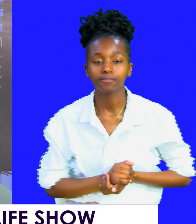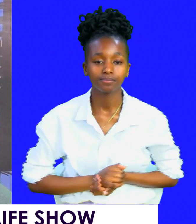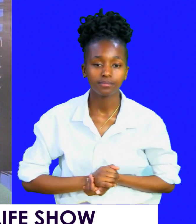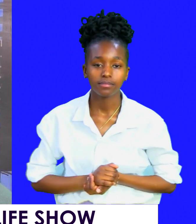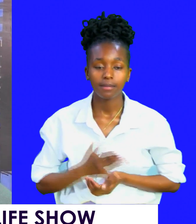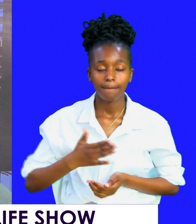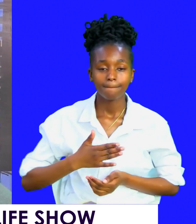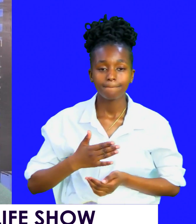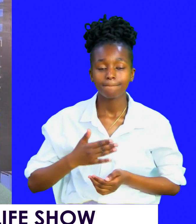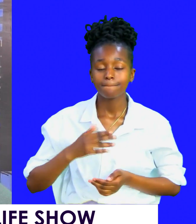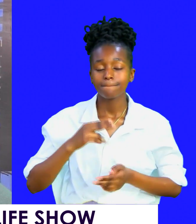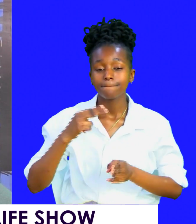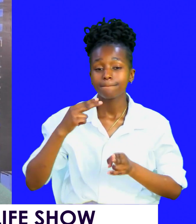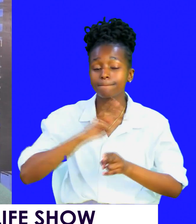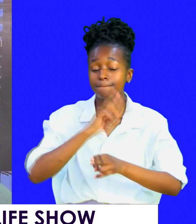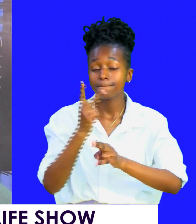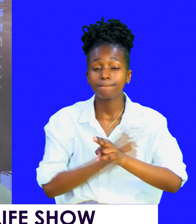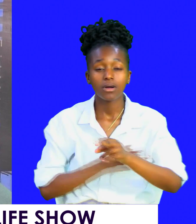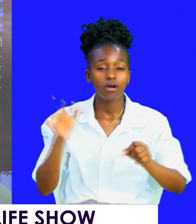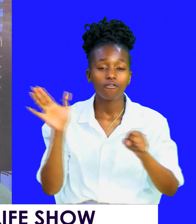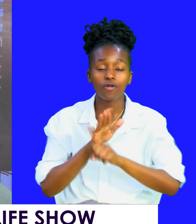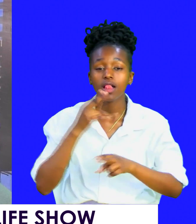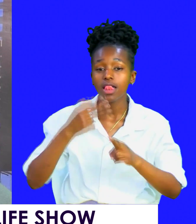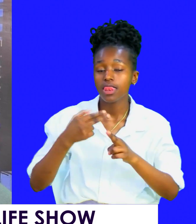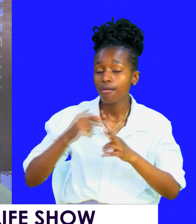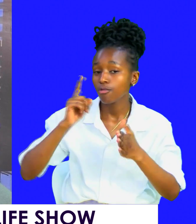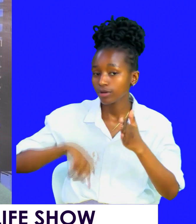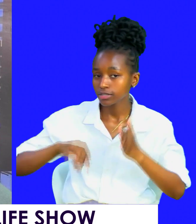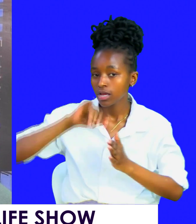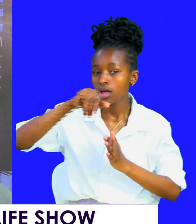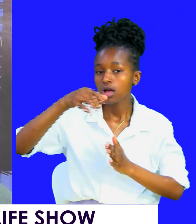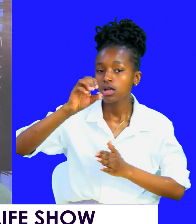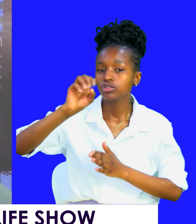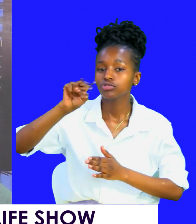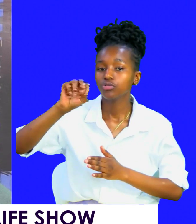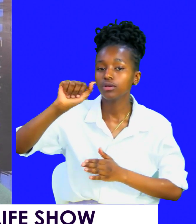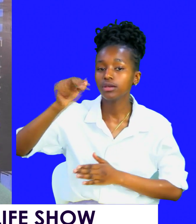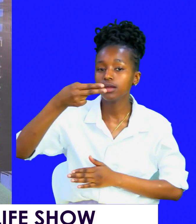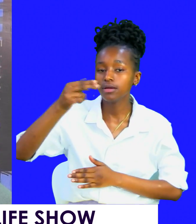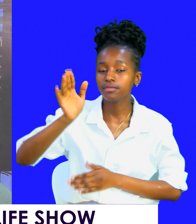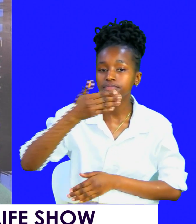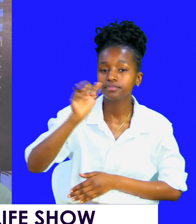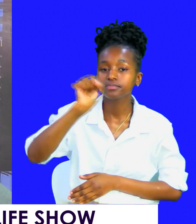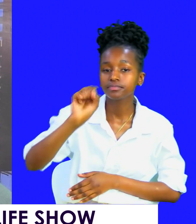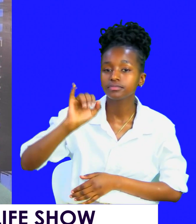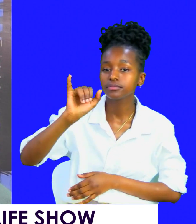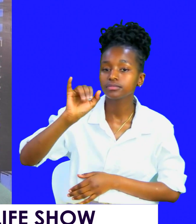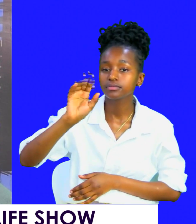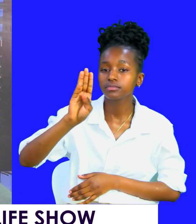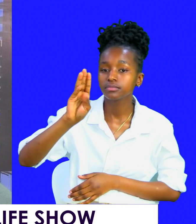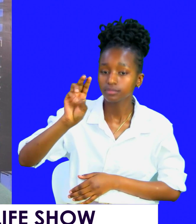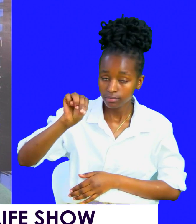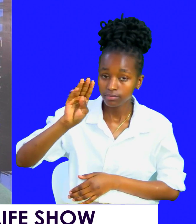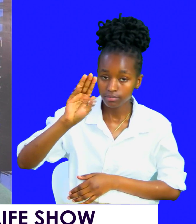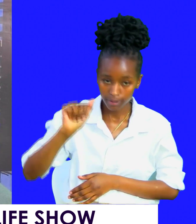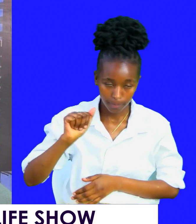name, I keep saying that word, is Jonah Simba. My sign language interpreter is Esther